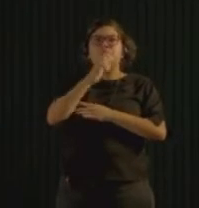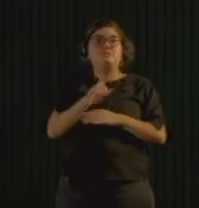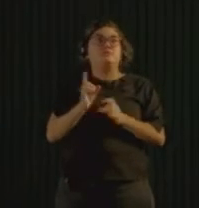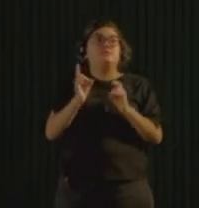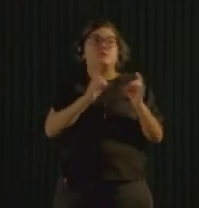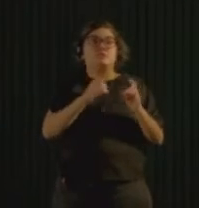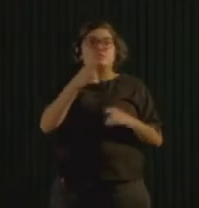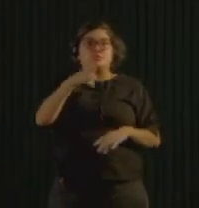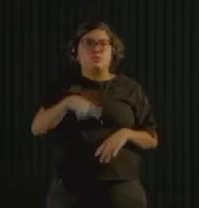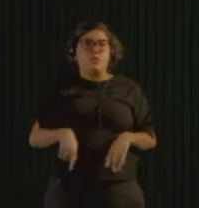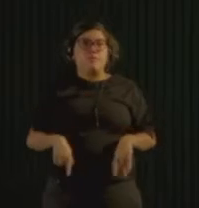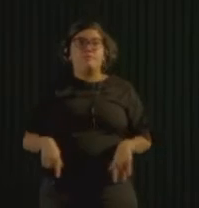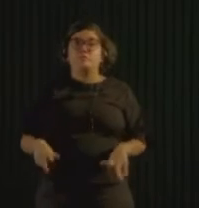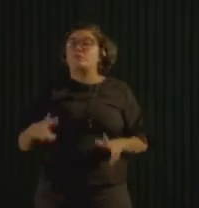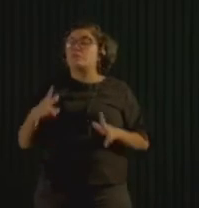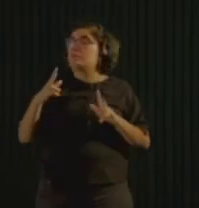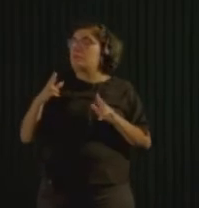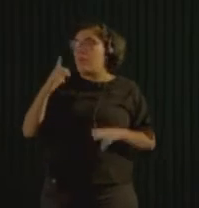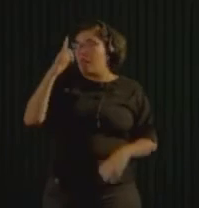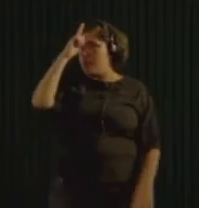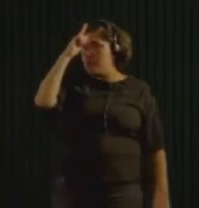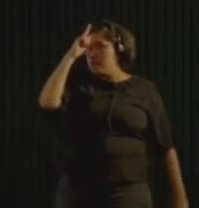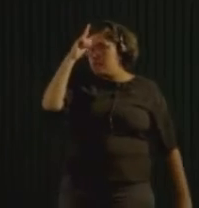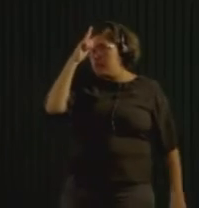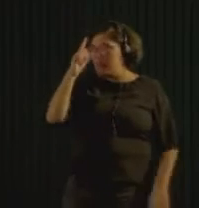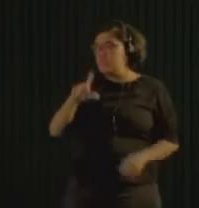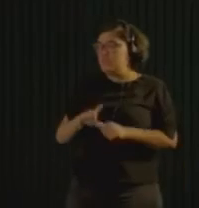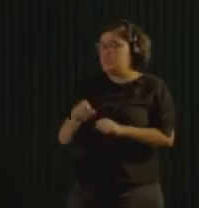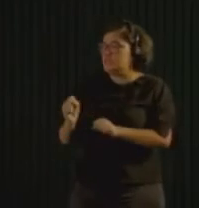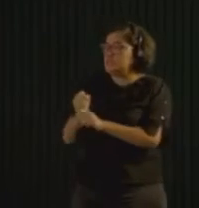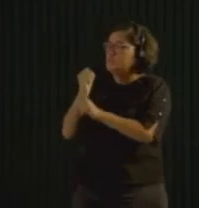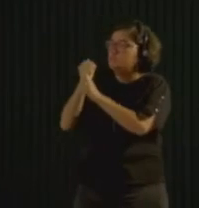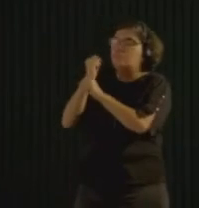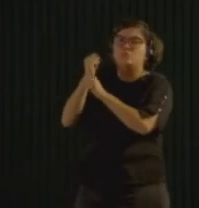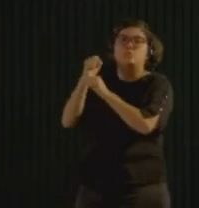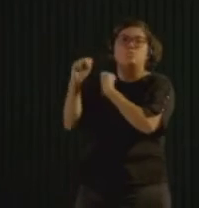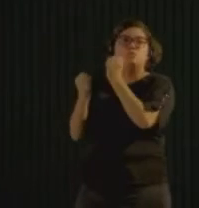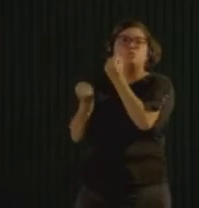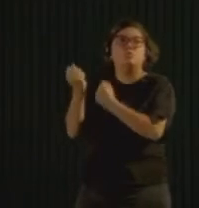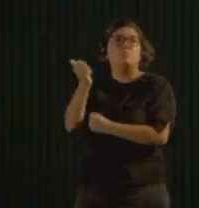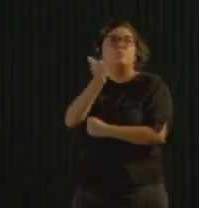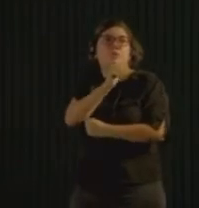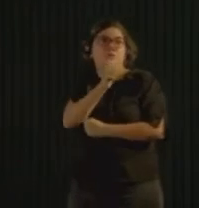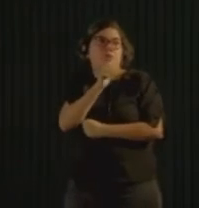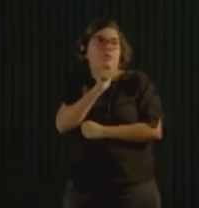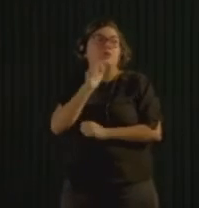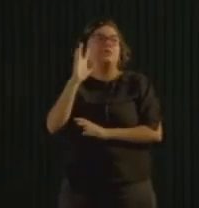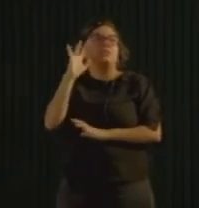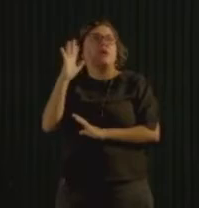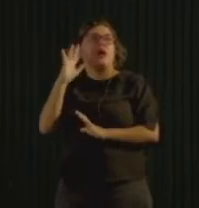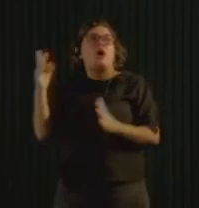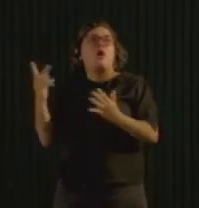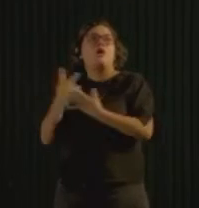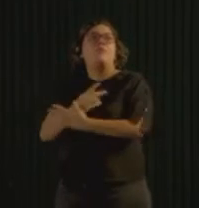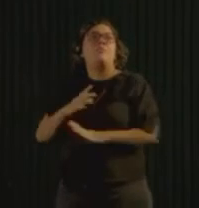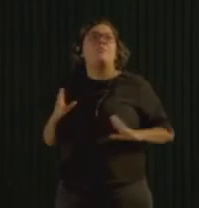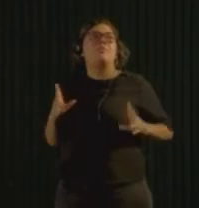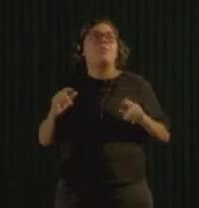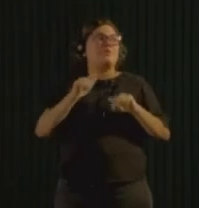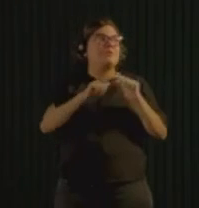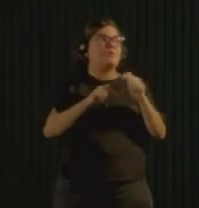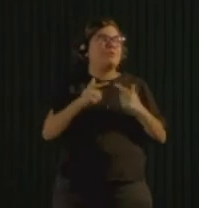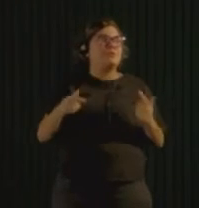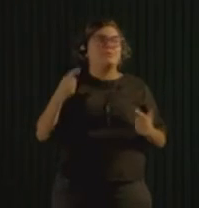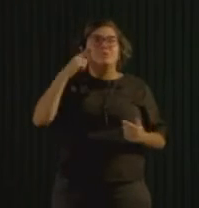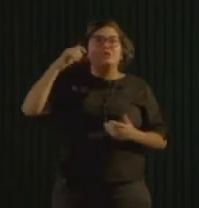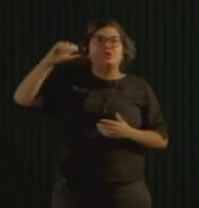Canada its beer system, but imagine for absolutely every product from your shampoo all the way to your ketchup.